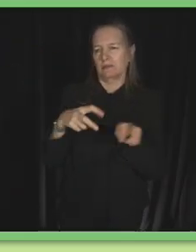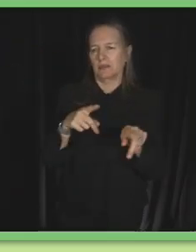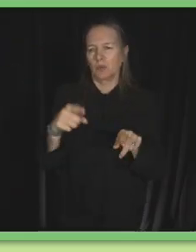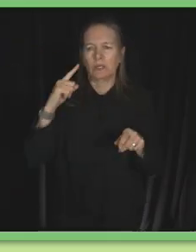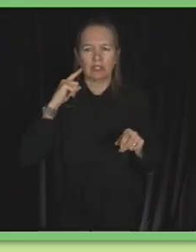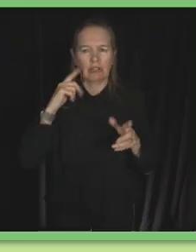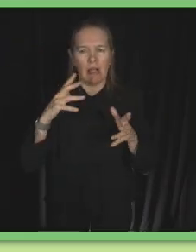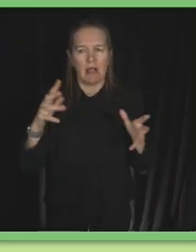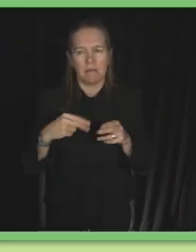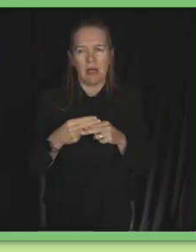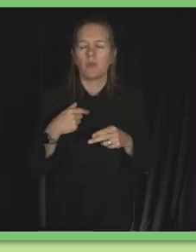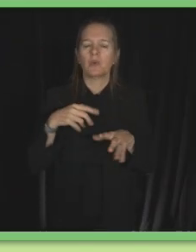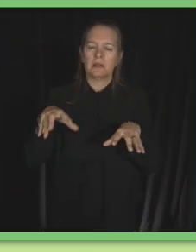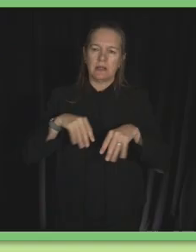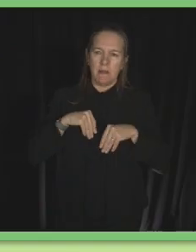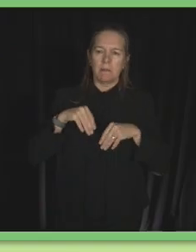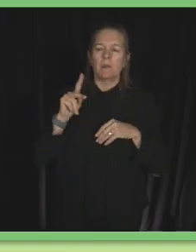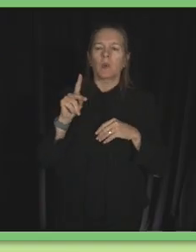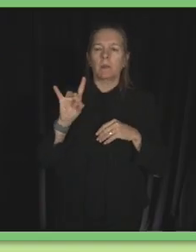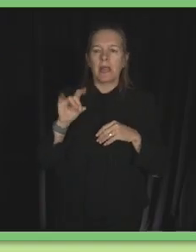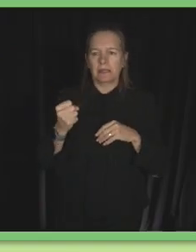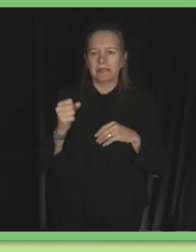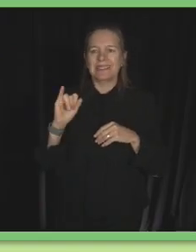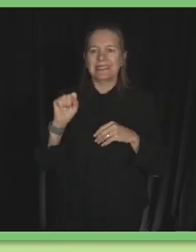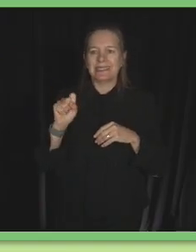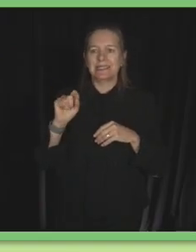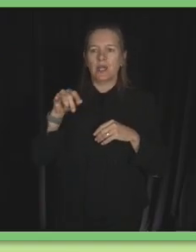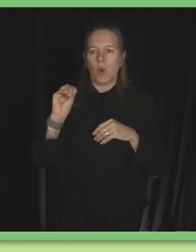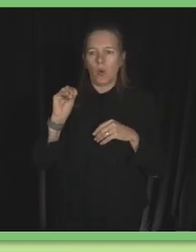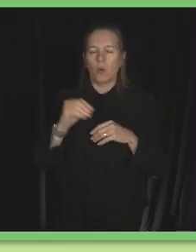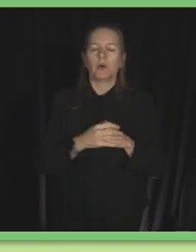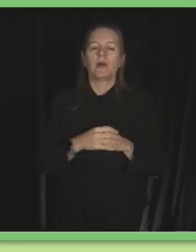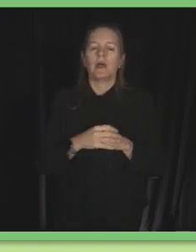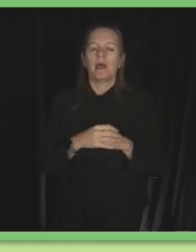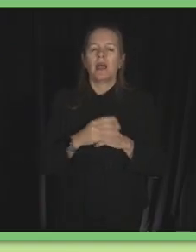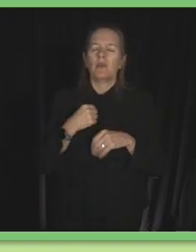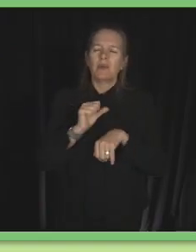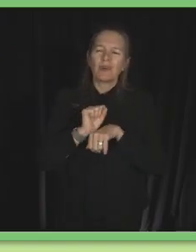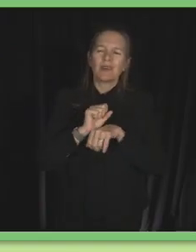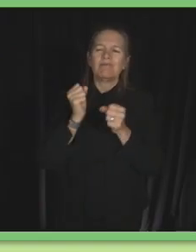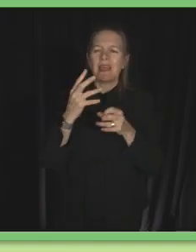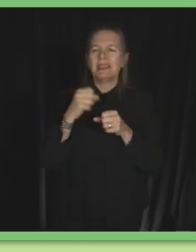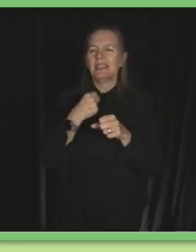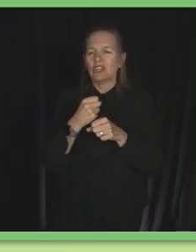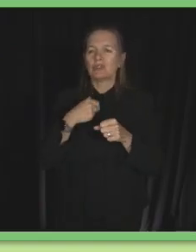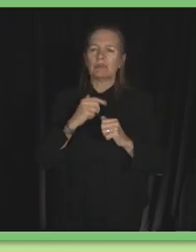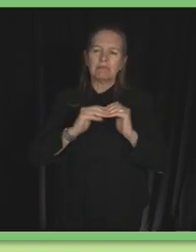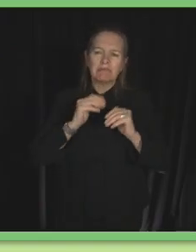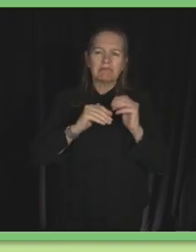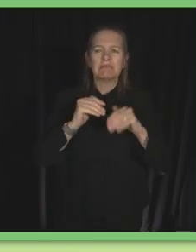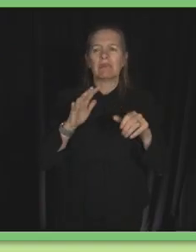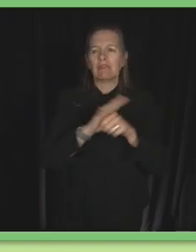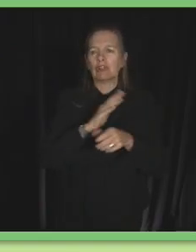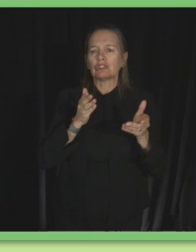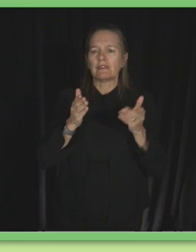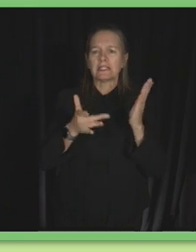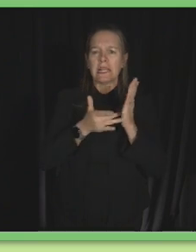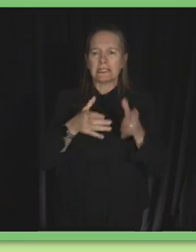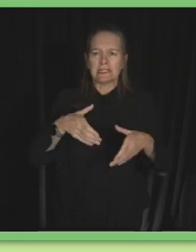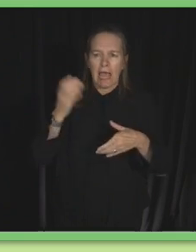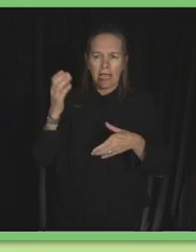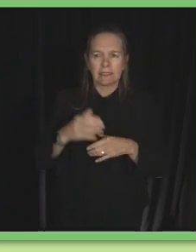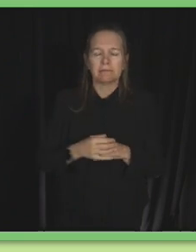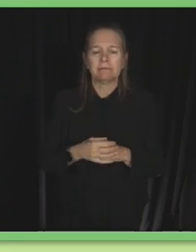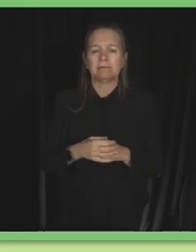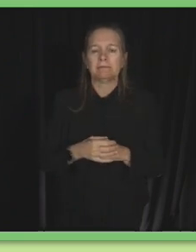early adopters of Kubernetes and Istio, and over a period of a couple of years, built out a full services tech stack. If